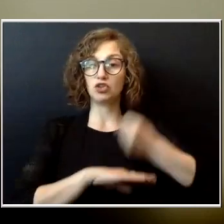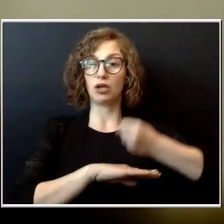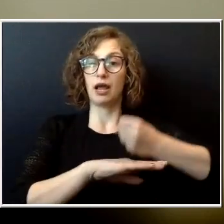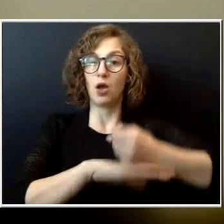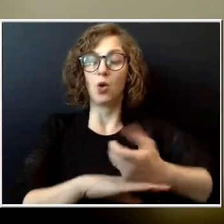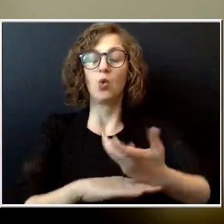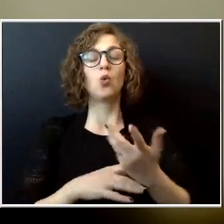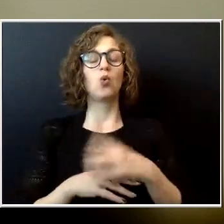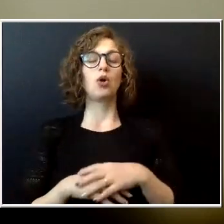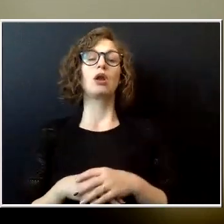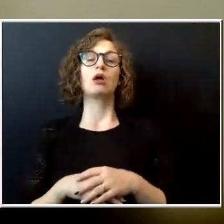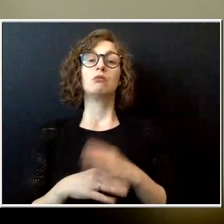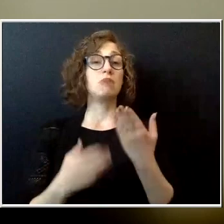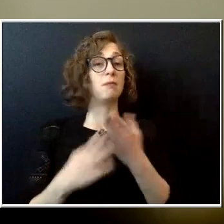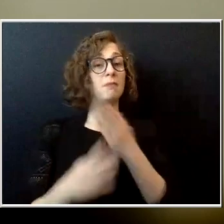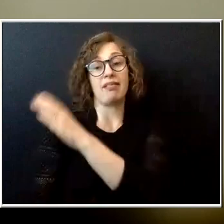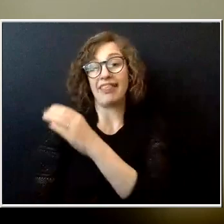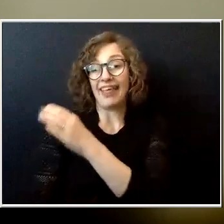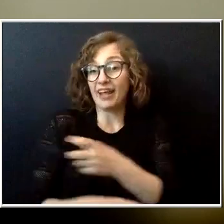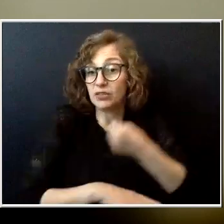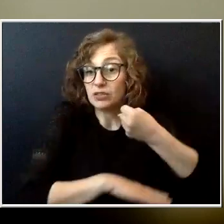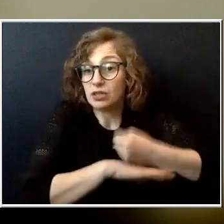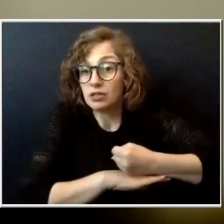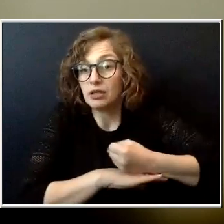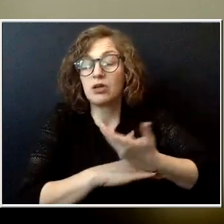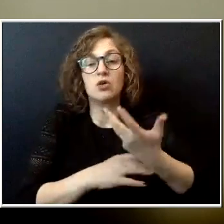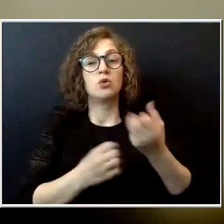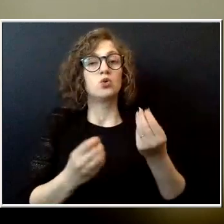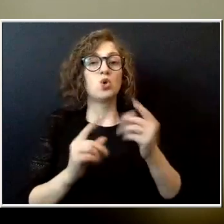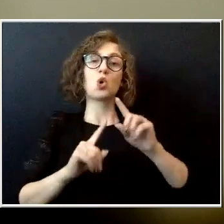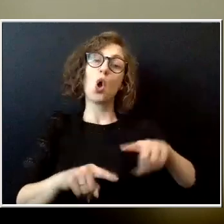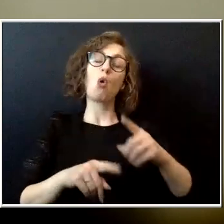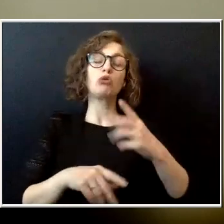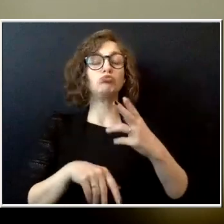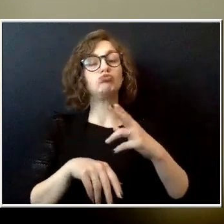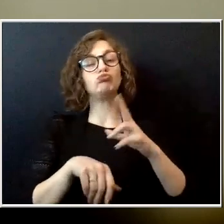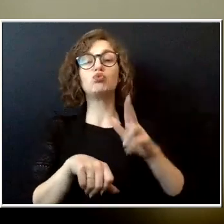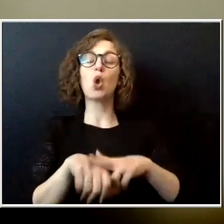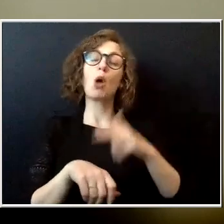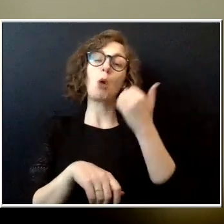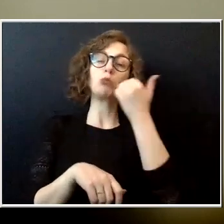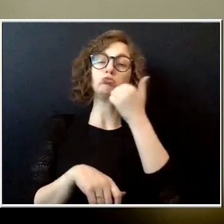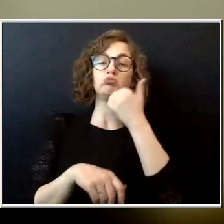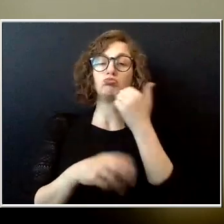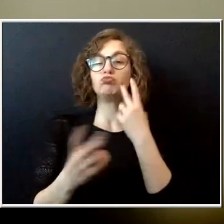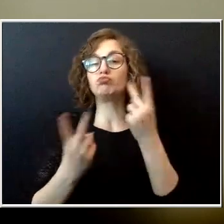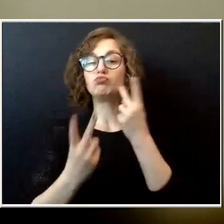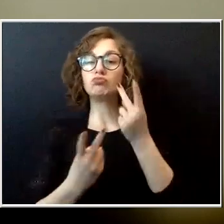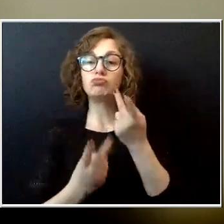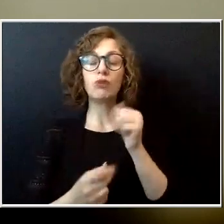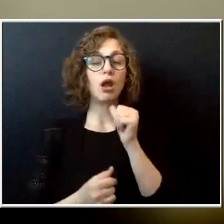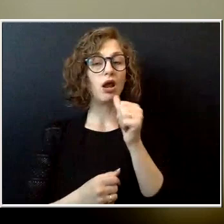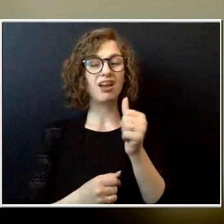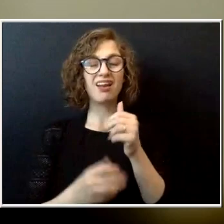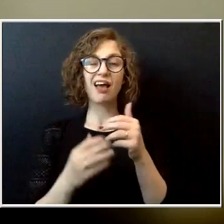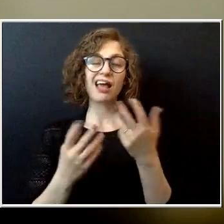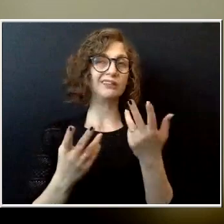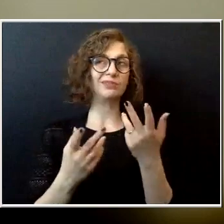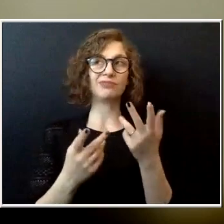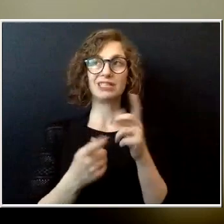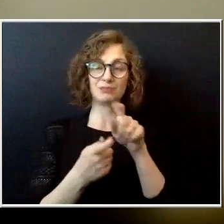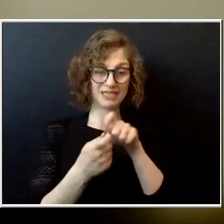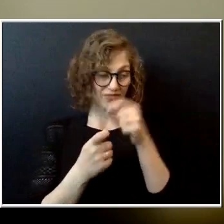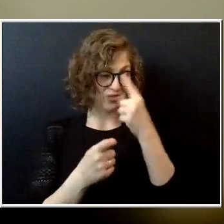down. Just going to those normal visits that you would go to, not even for those specific cancer diagnoses, but even just going to your